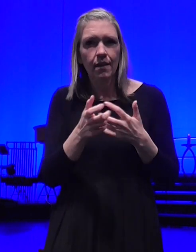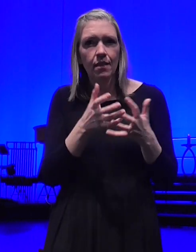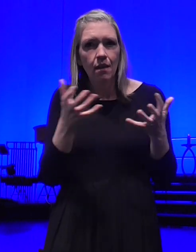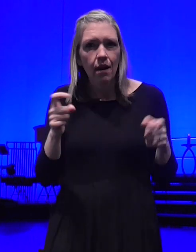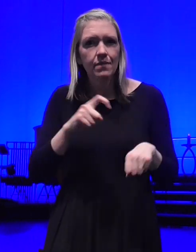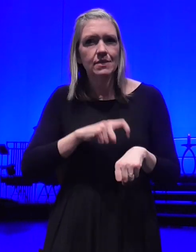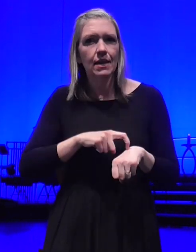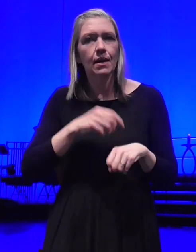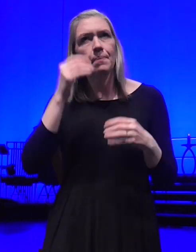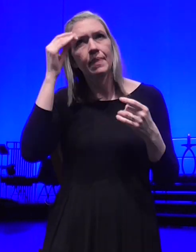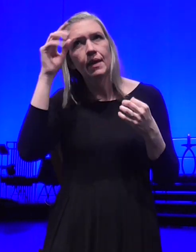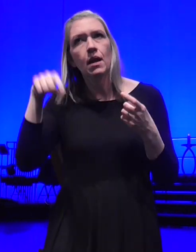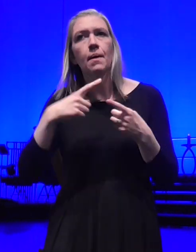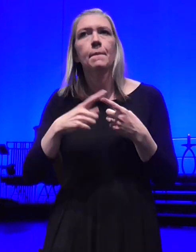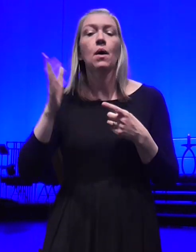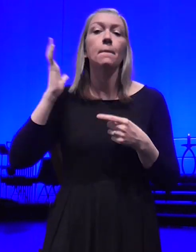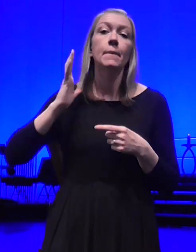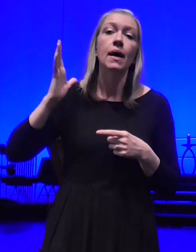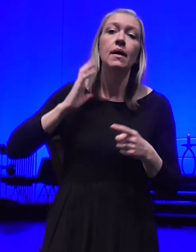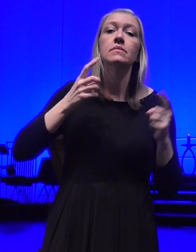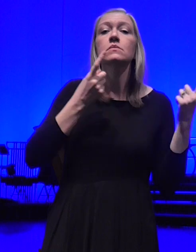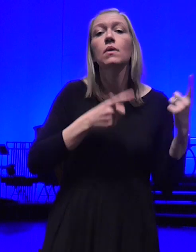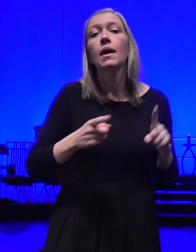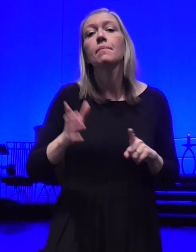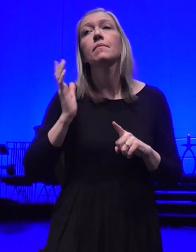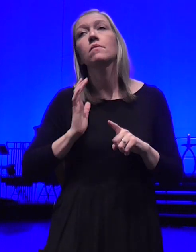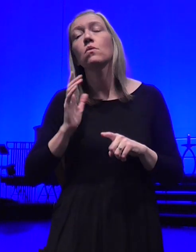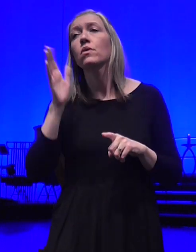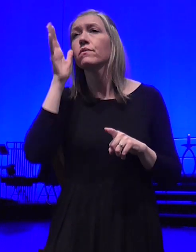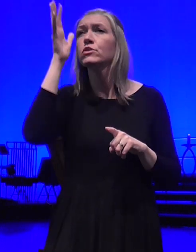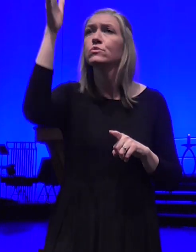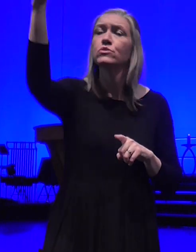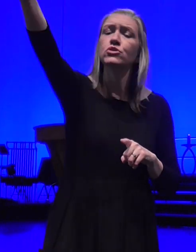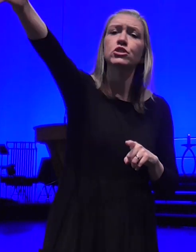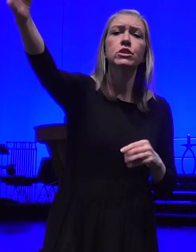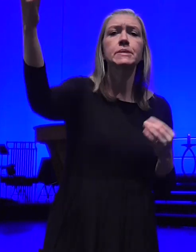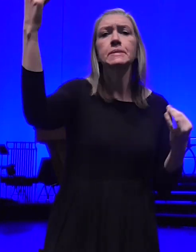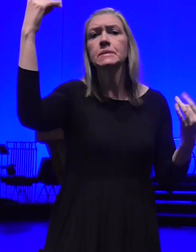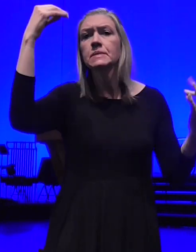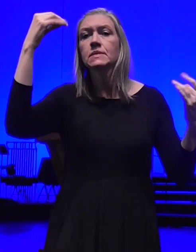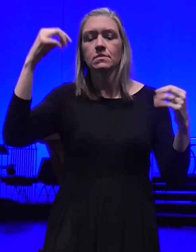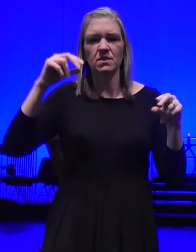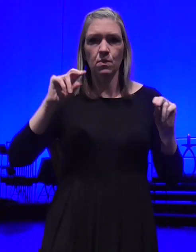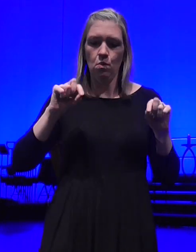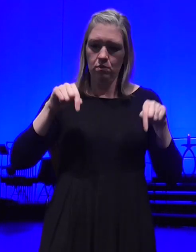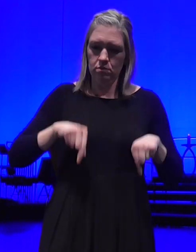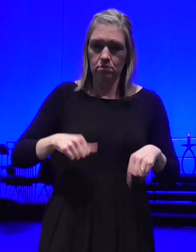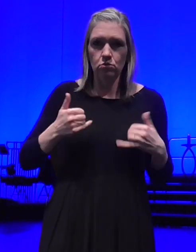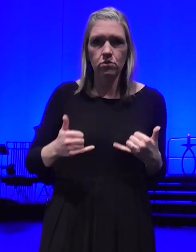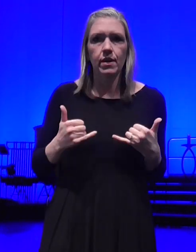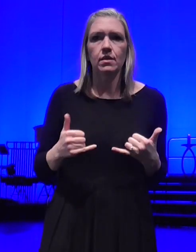time thinking about the past, looking for the future? This moment is all we have.